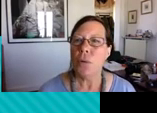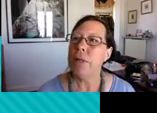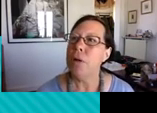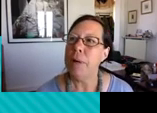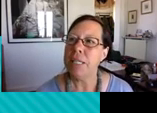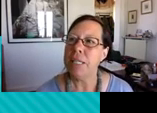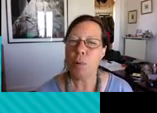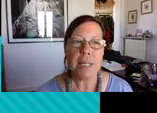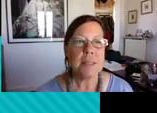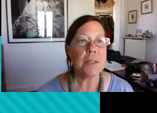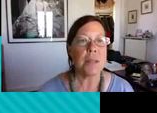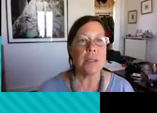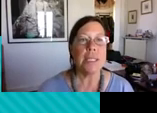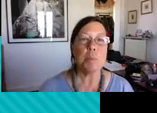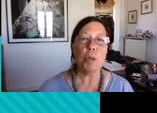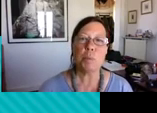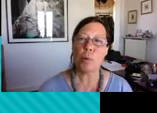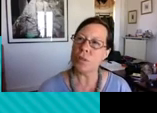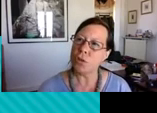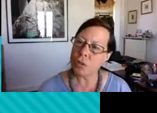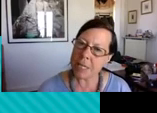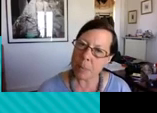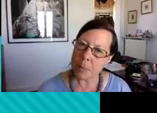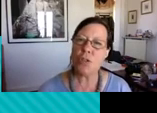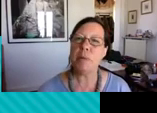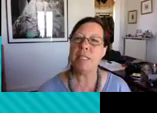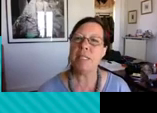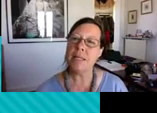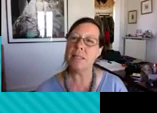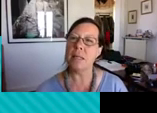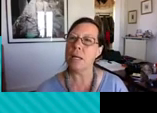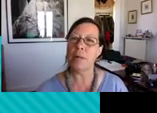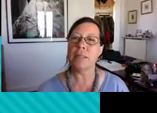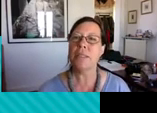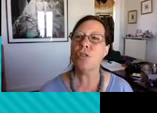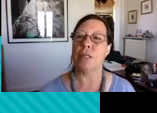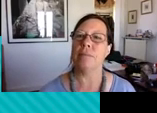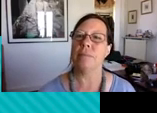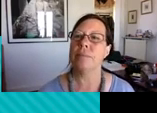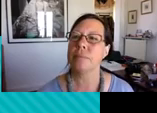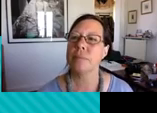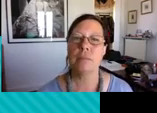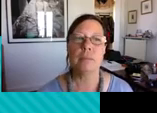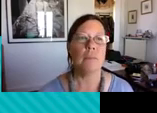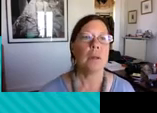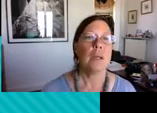So, you know, best practices, the lead spokesperson typically should be a scientist and not a politician.